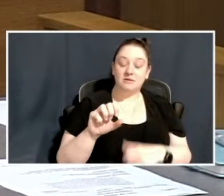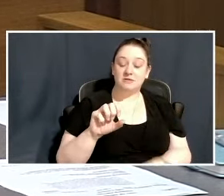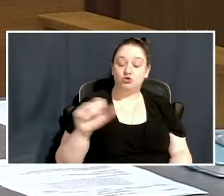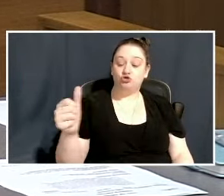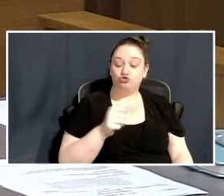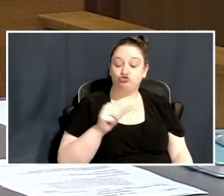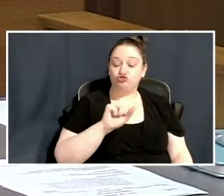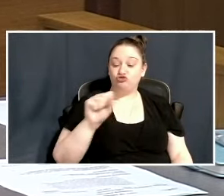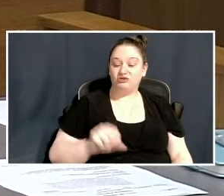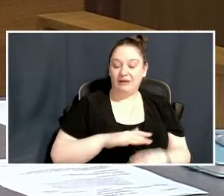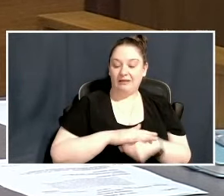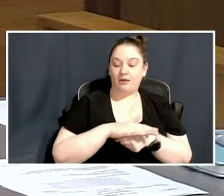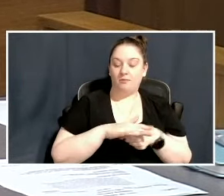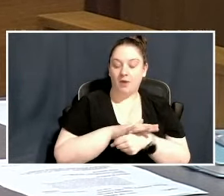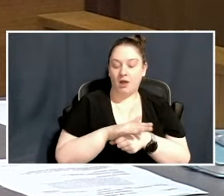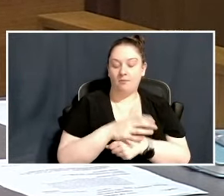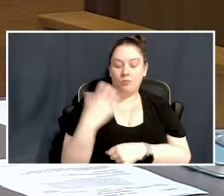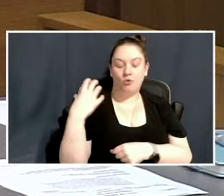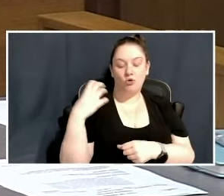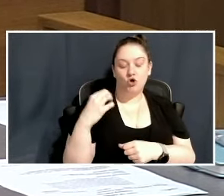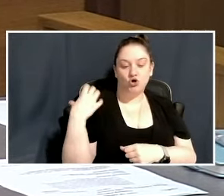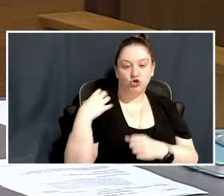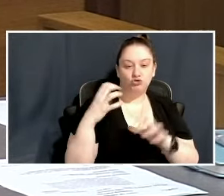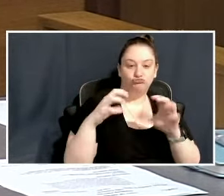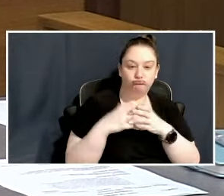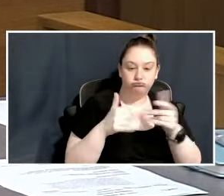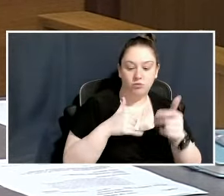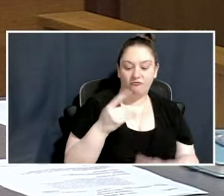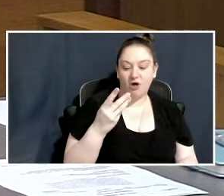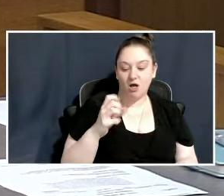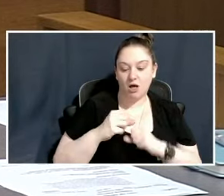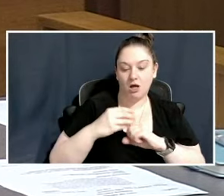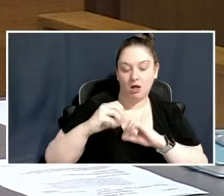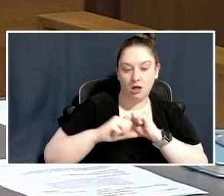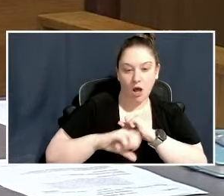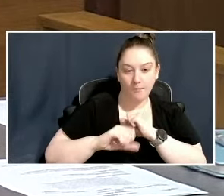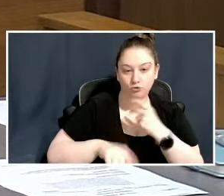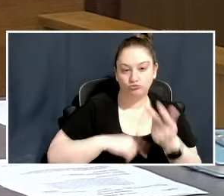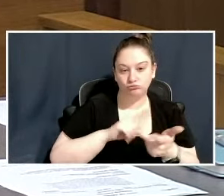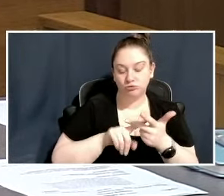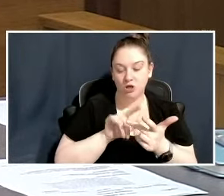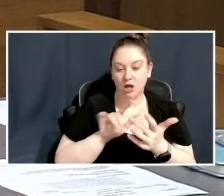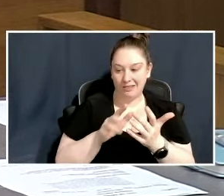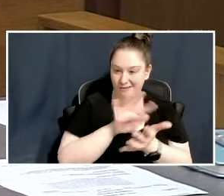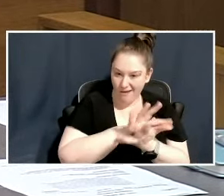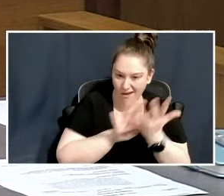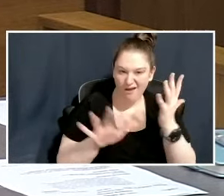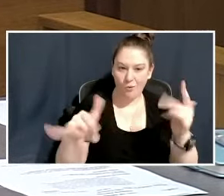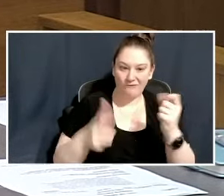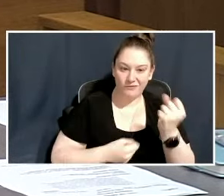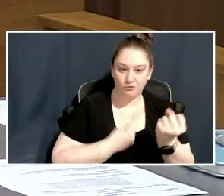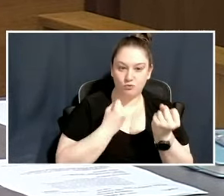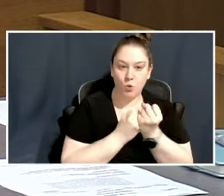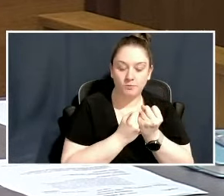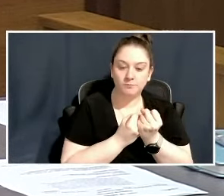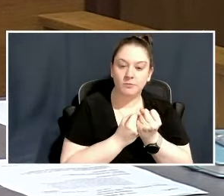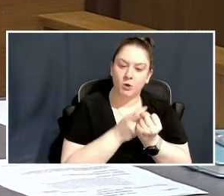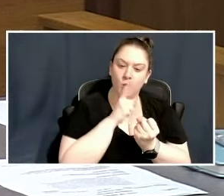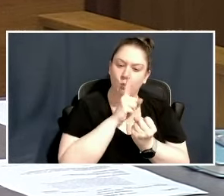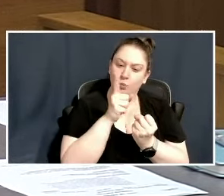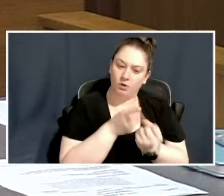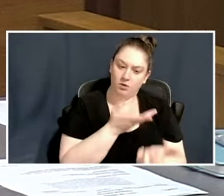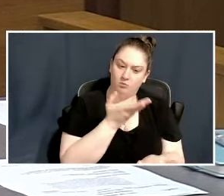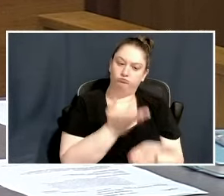unwavering support. So this achievement is a testament to the power of collaboration and determination.